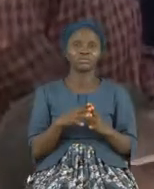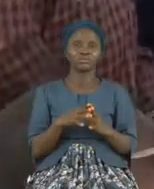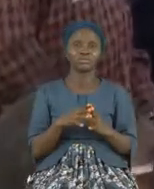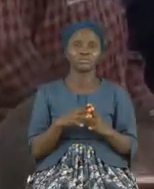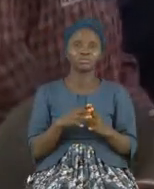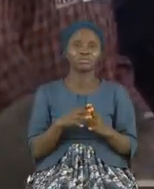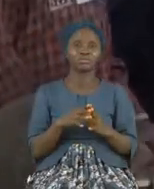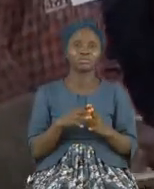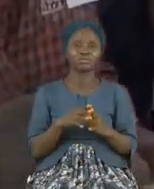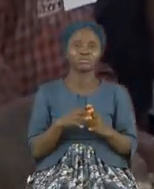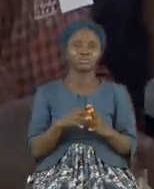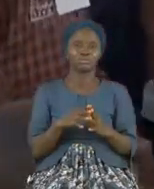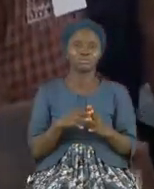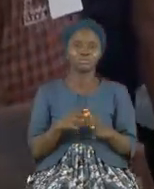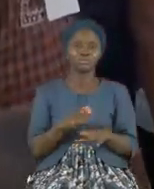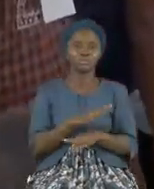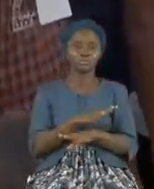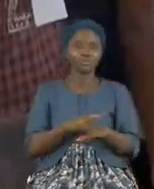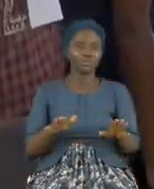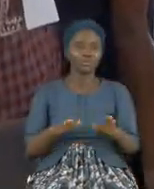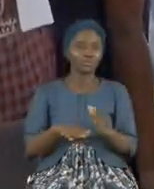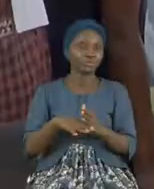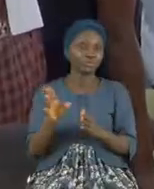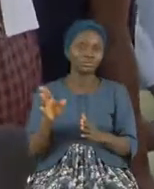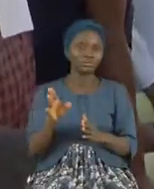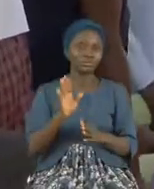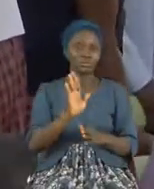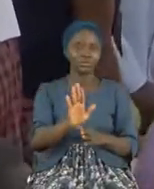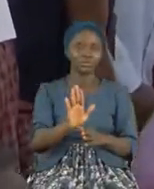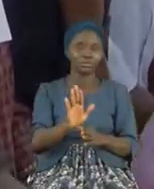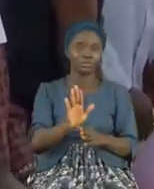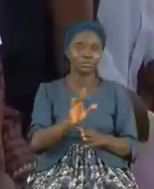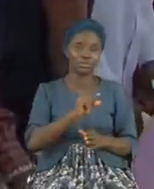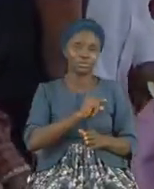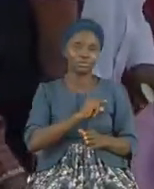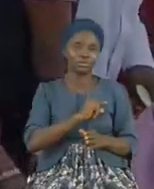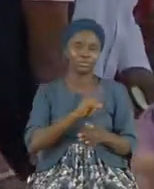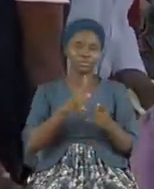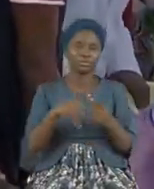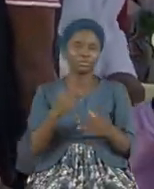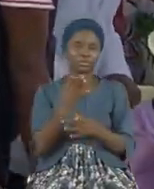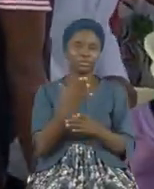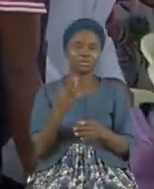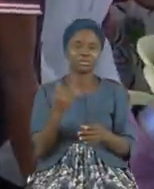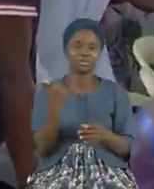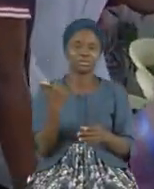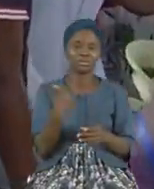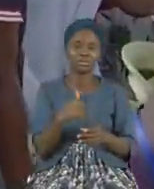Don't throw away your conscience to the hand of any usurper.